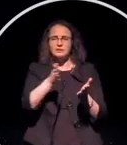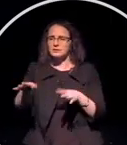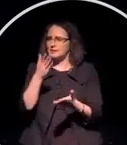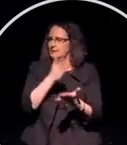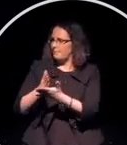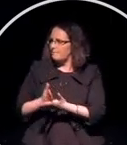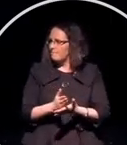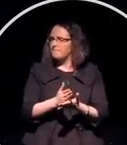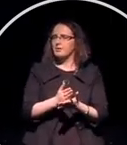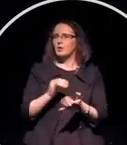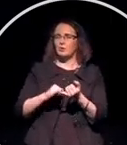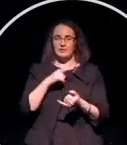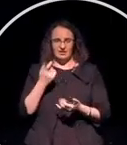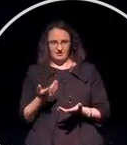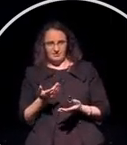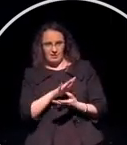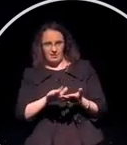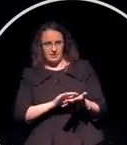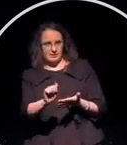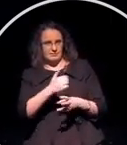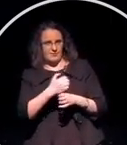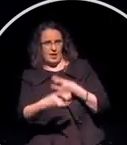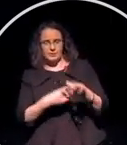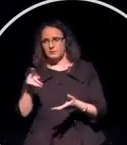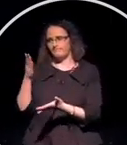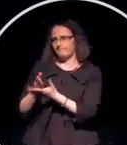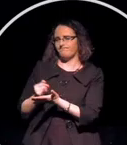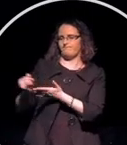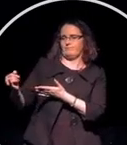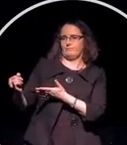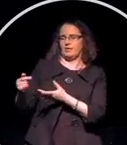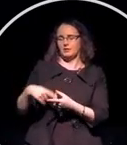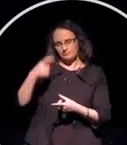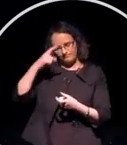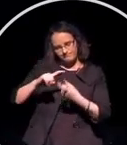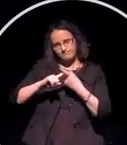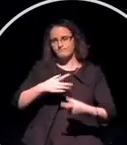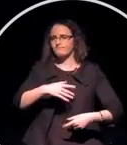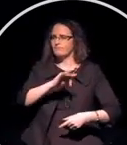to reject Holocaust denial, and to commit ourselves to